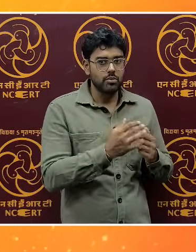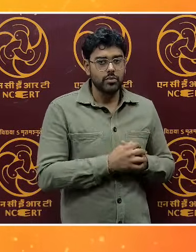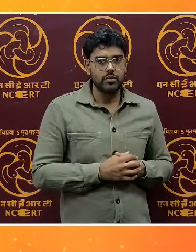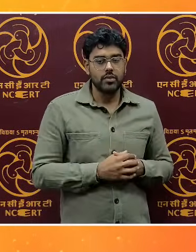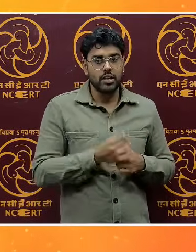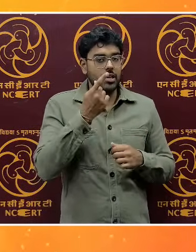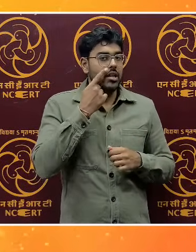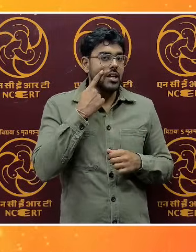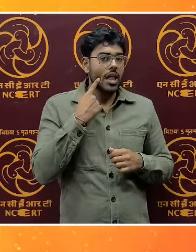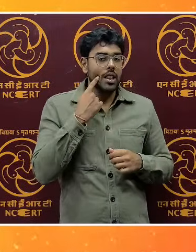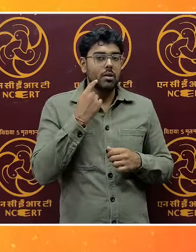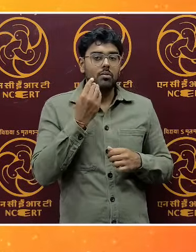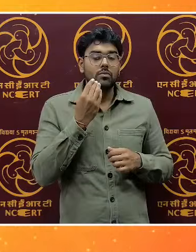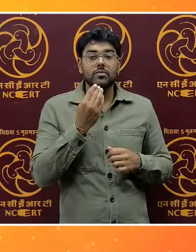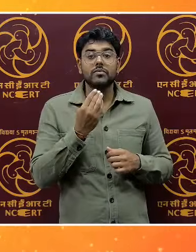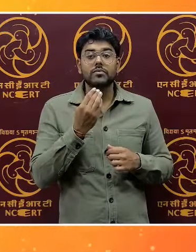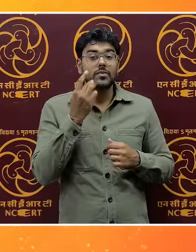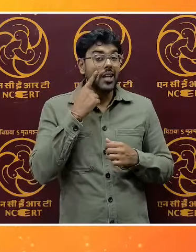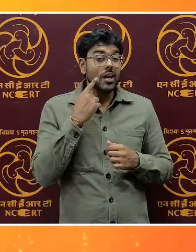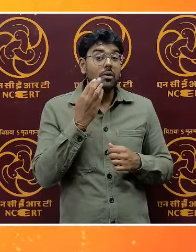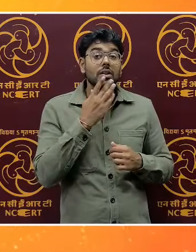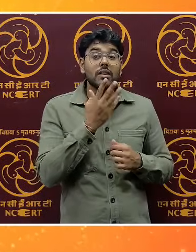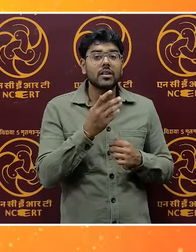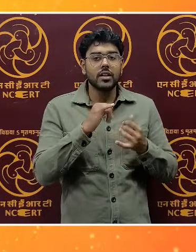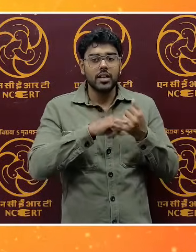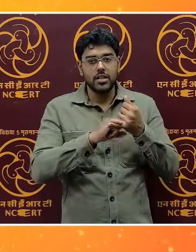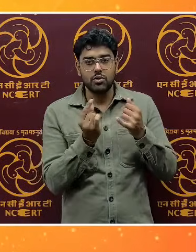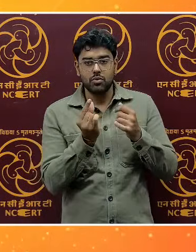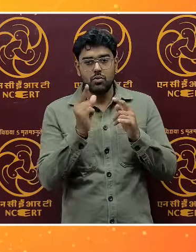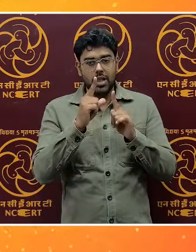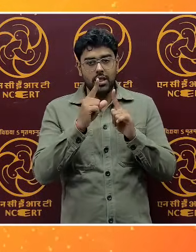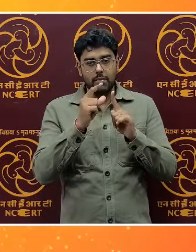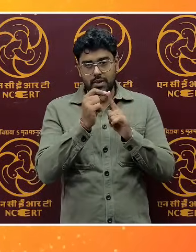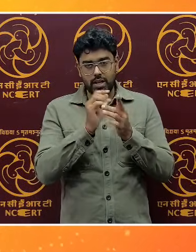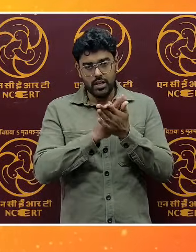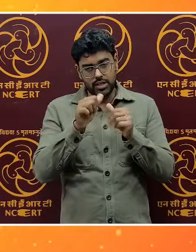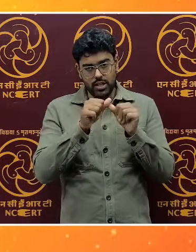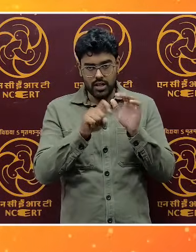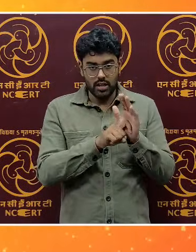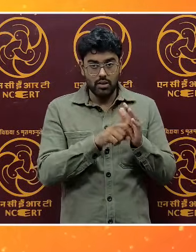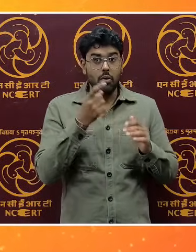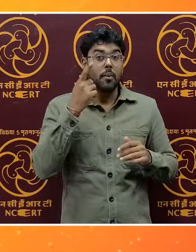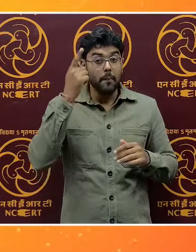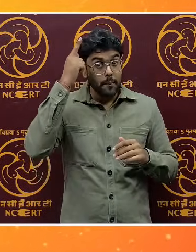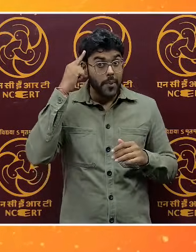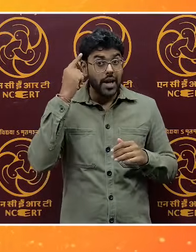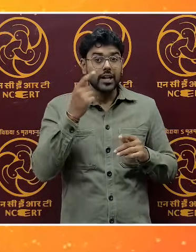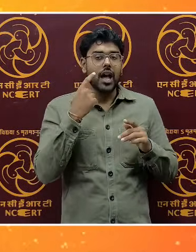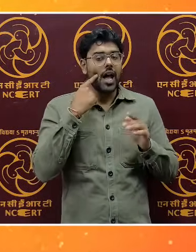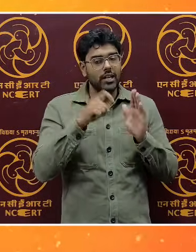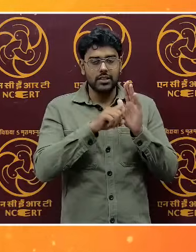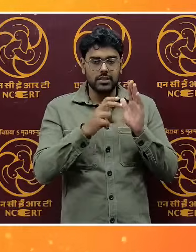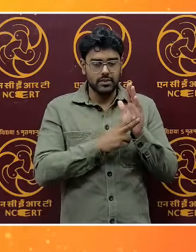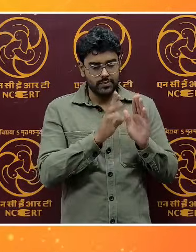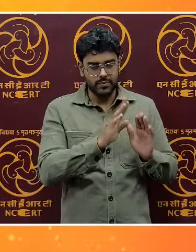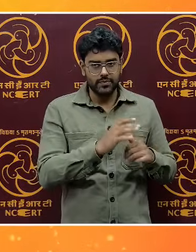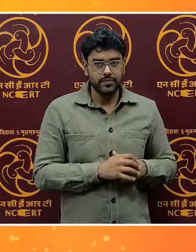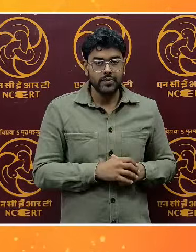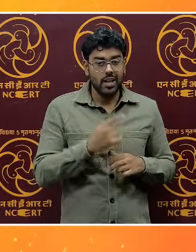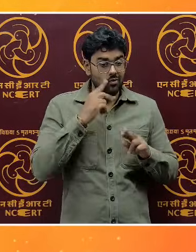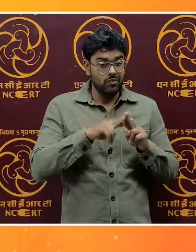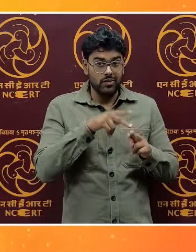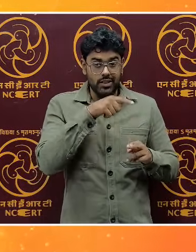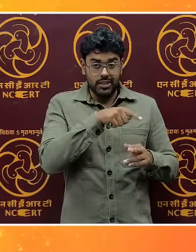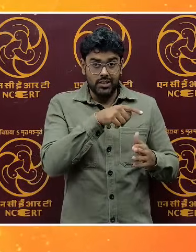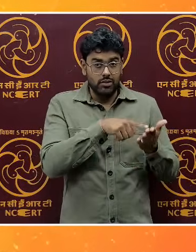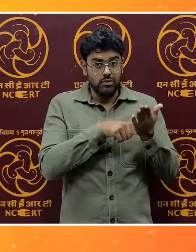yellow particles are what? Sulfur, and the black particles are iron. So the composition, if we talk of